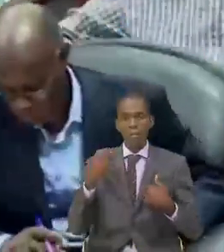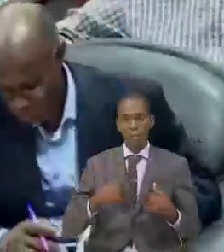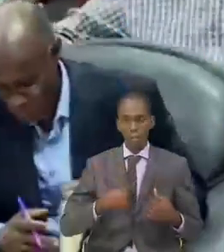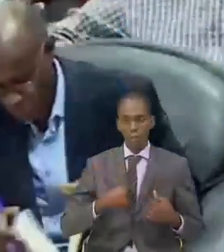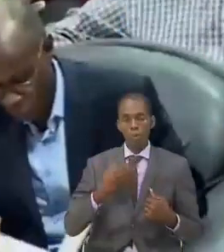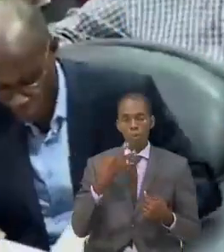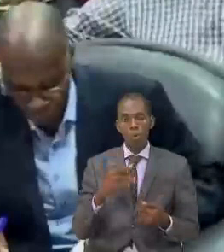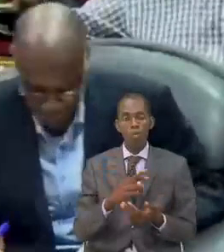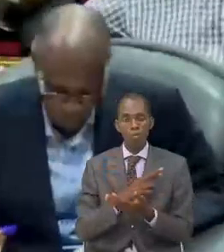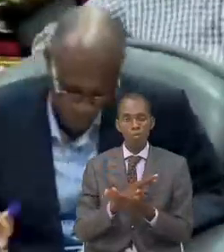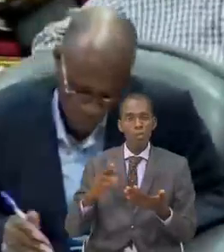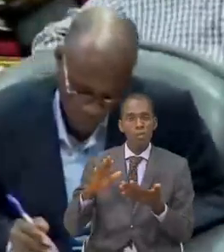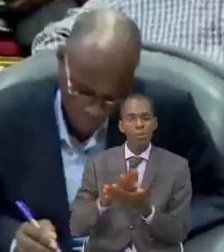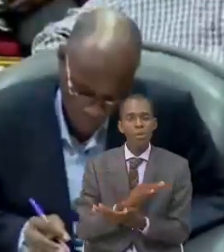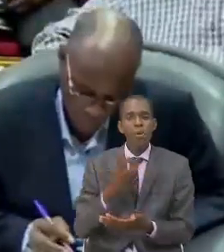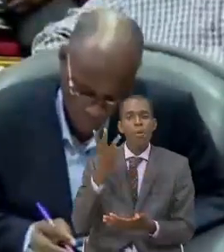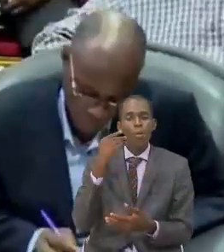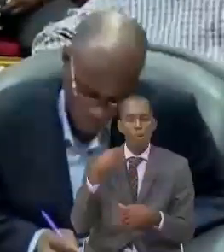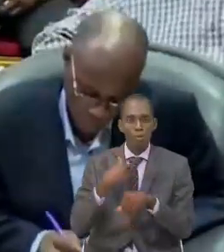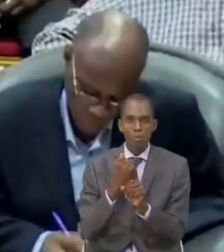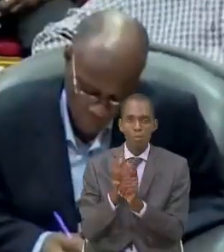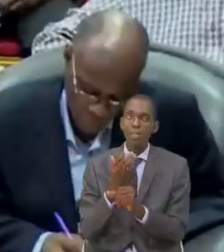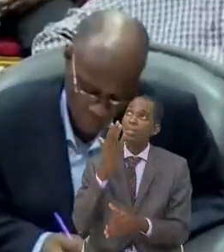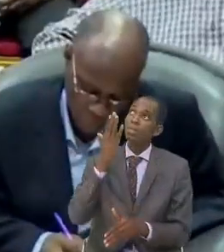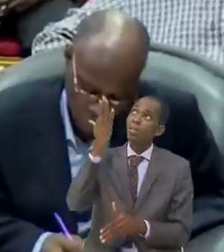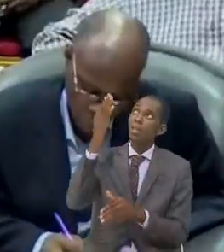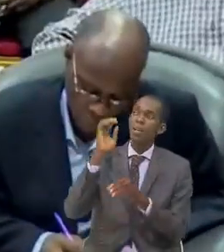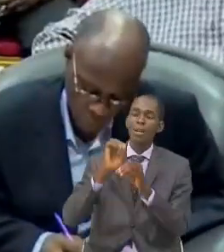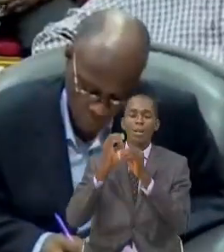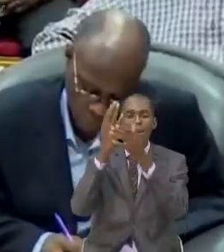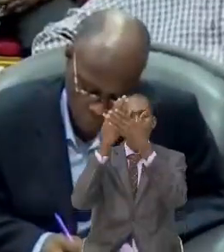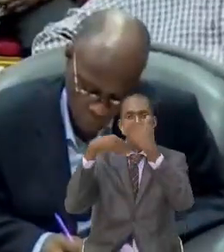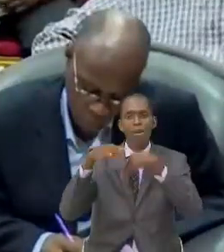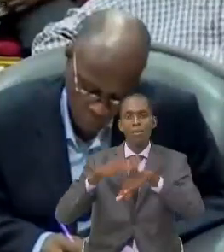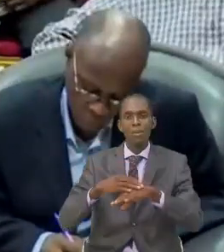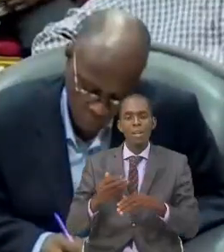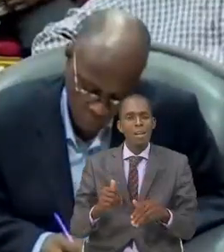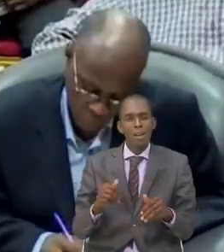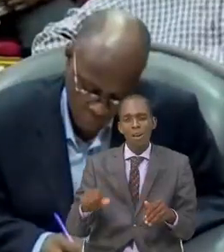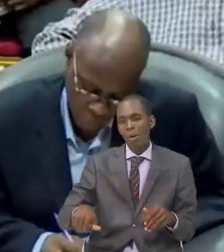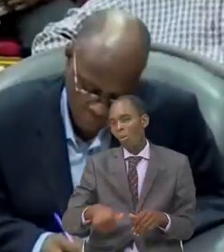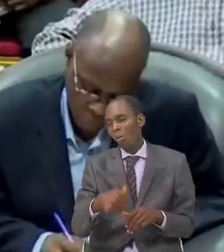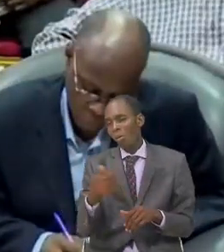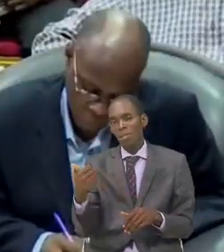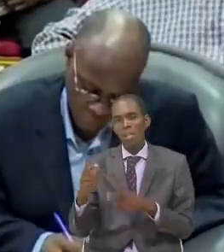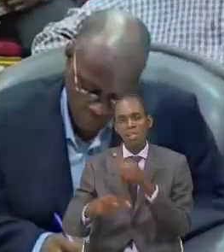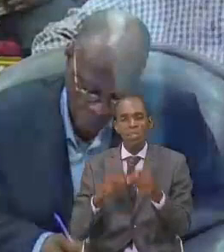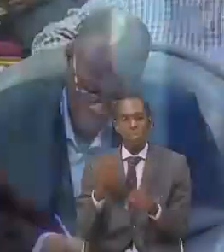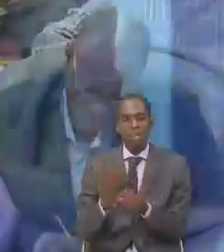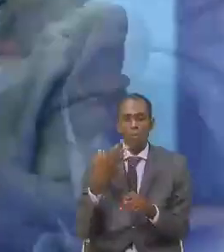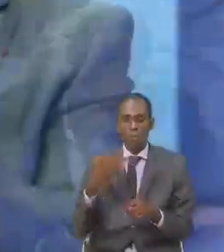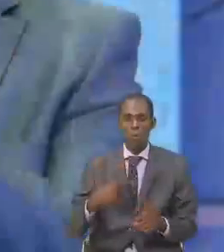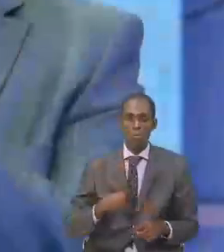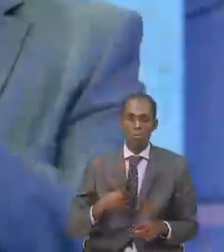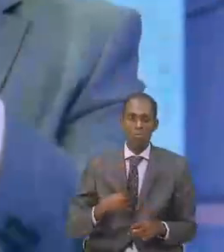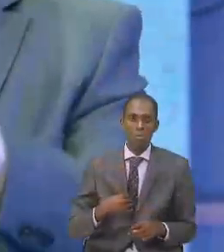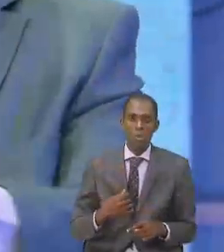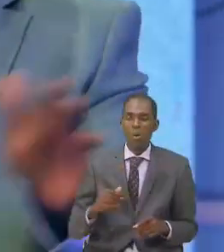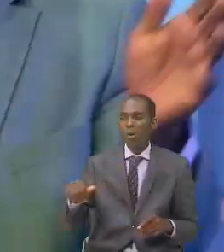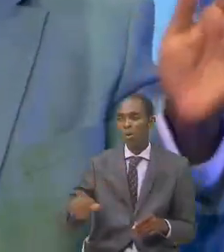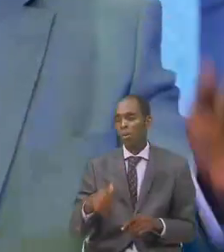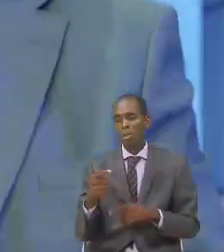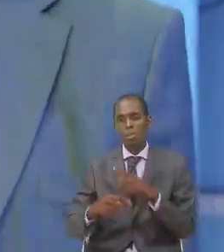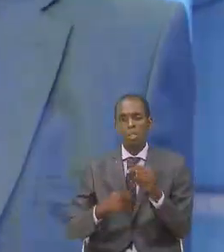garment they have, the robe of righteousness they have, was made in heaven. Any kind